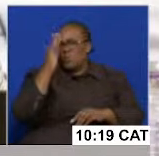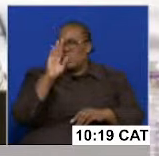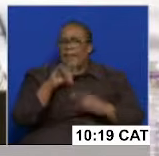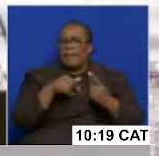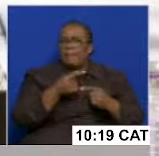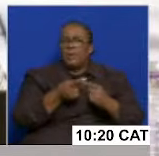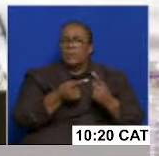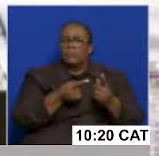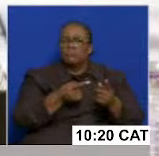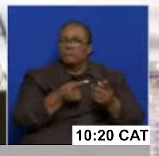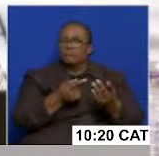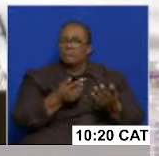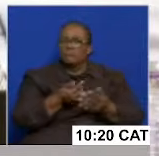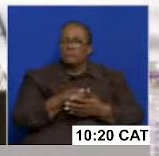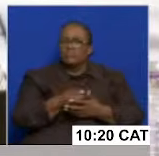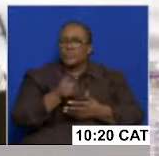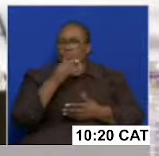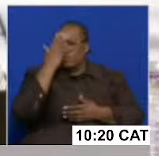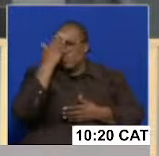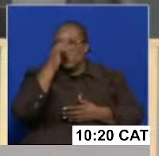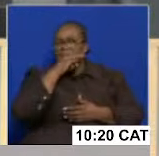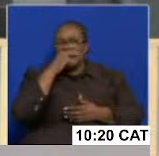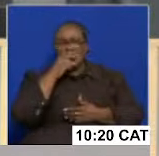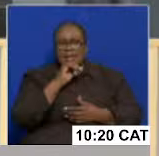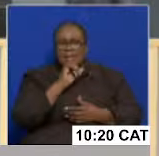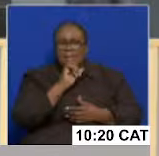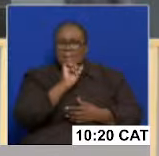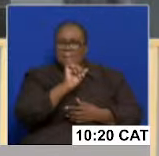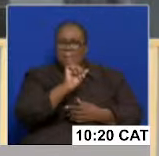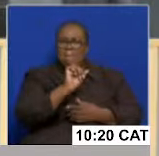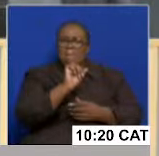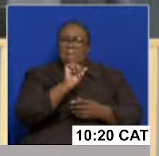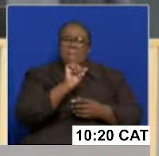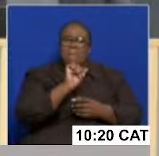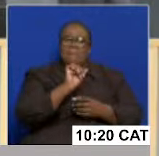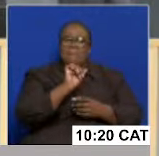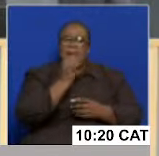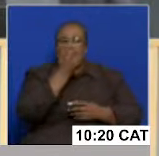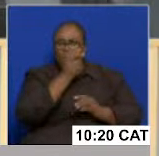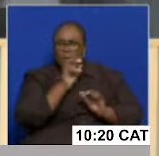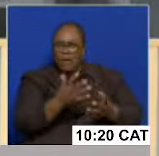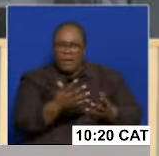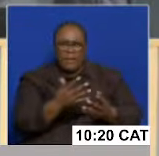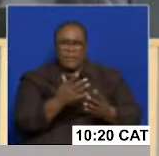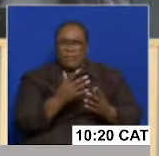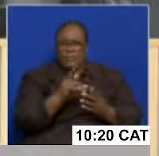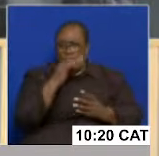what they're called? Were you aware of how they looked? What did you know about the stones?